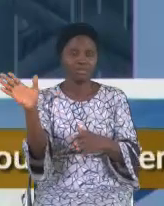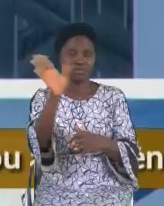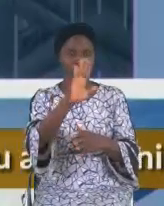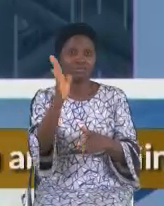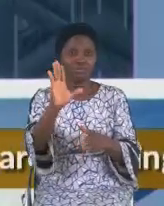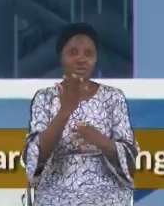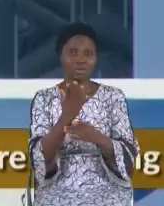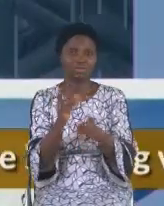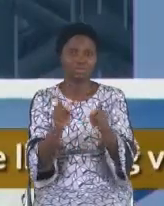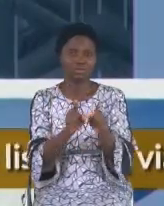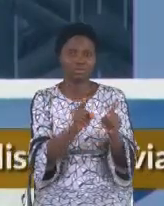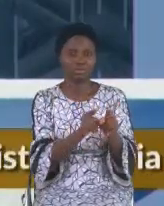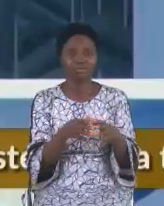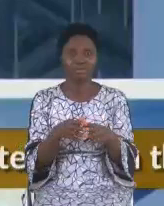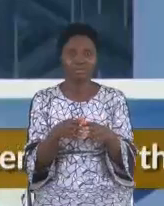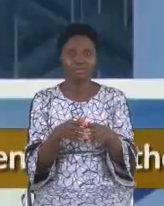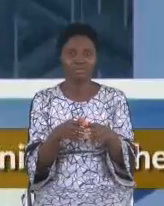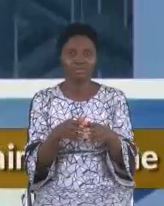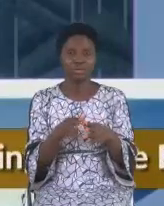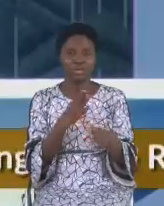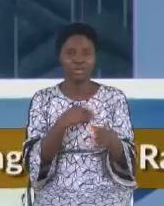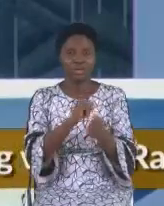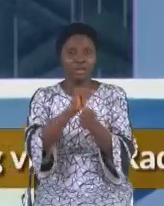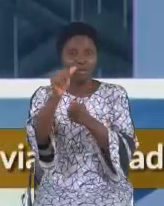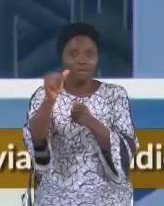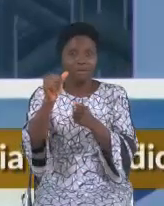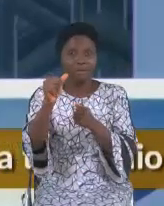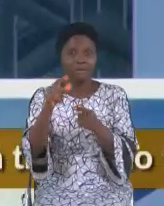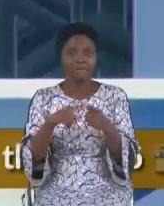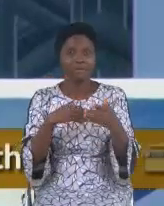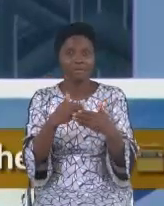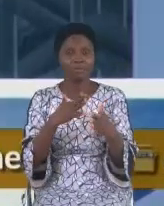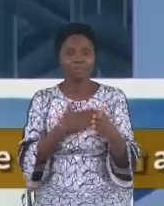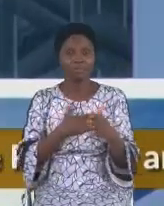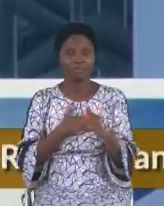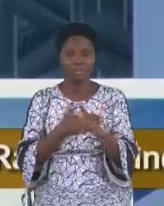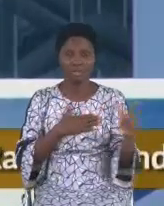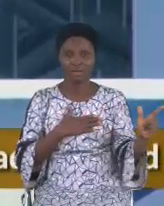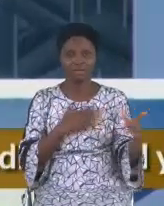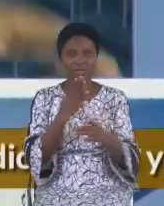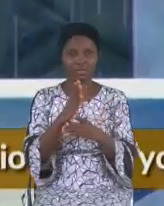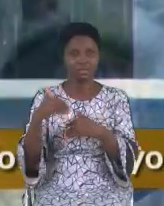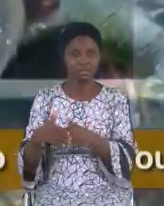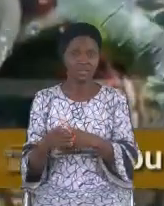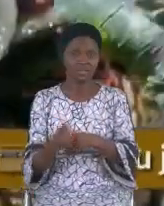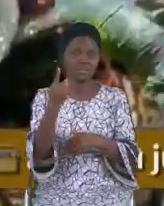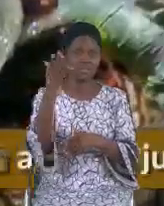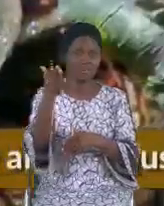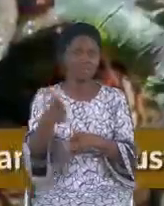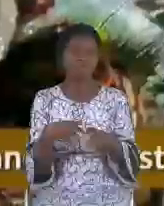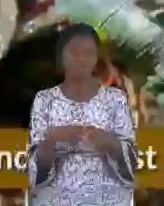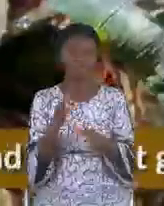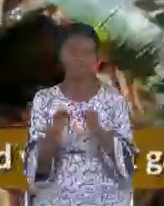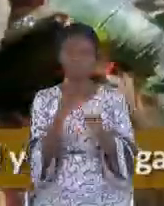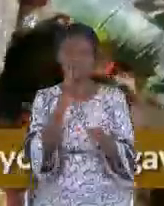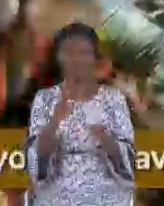And far, far towards my left-hand side up there, if you are done also,